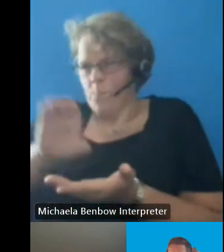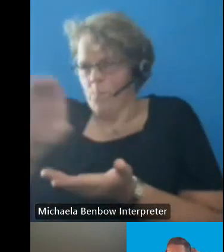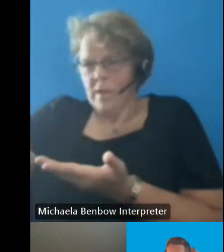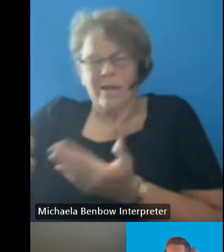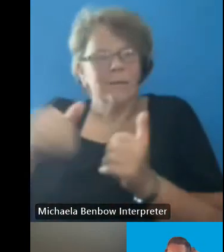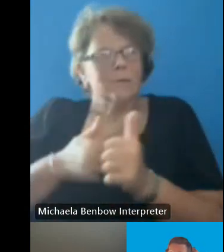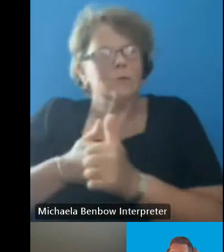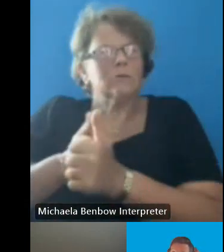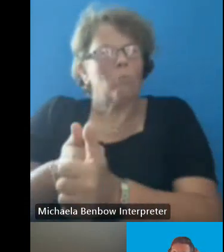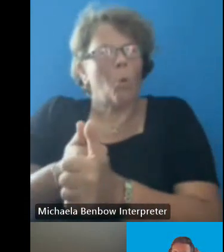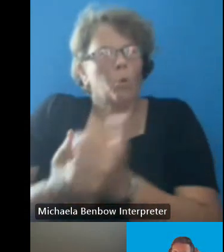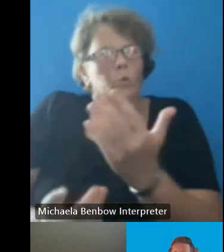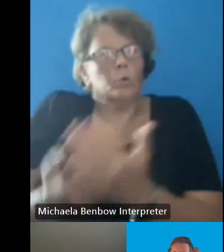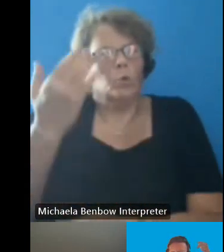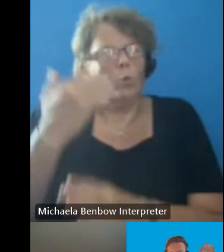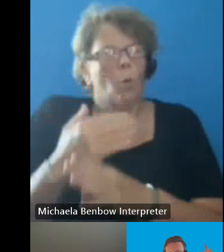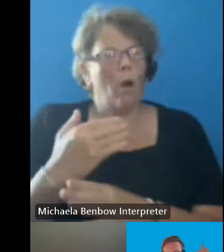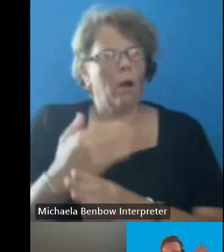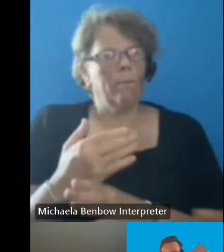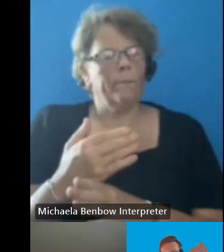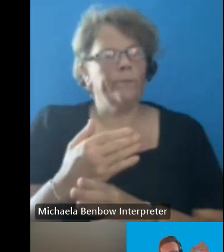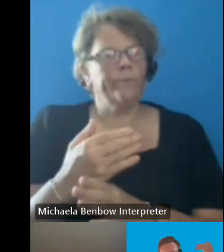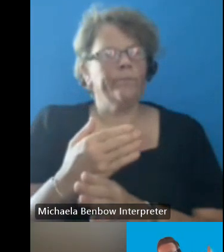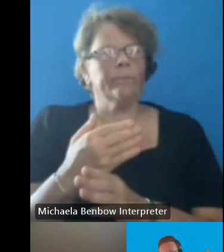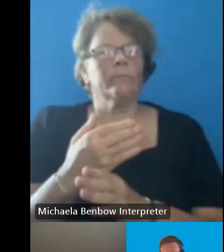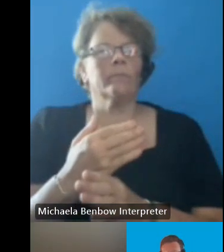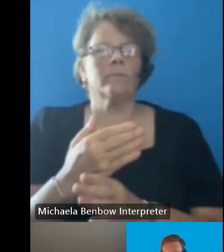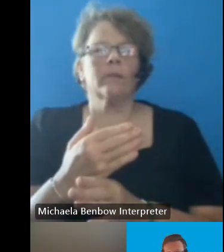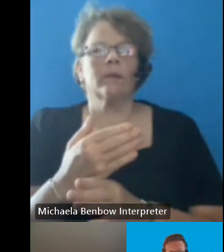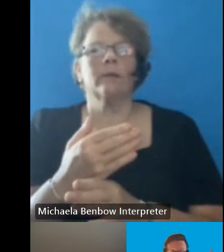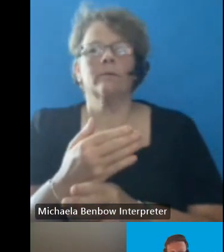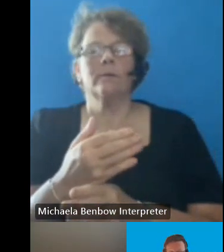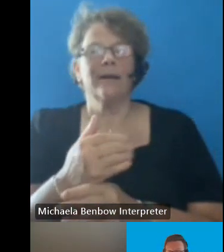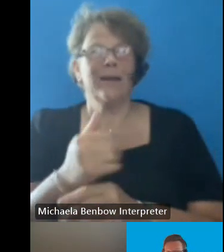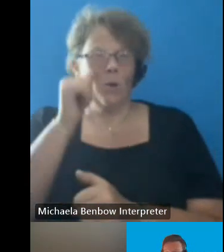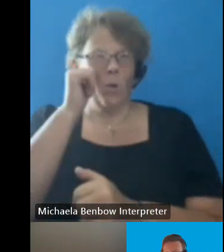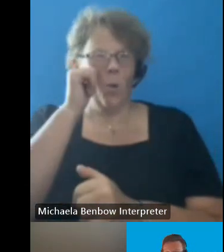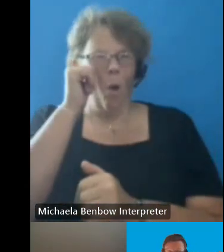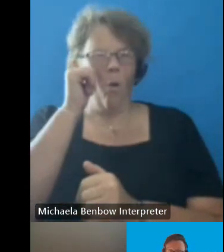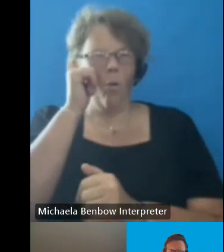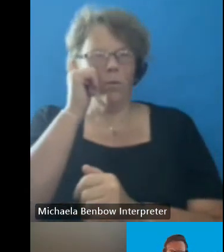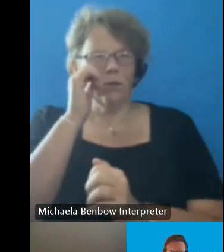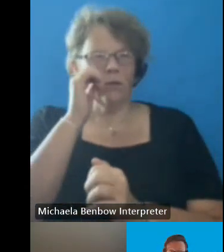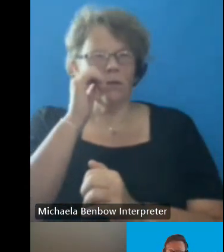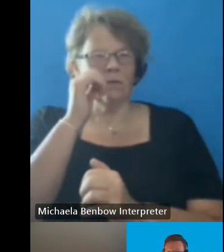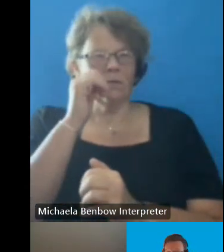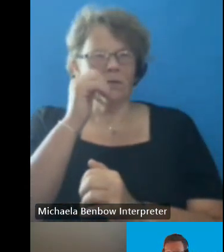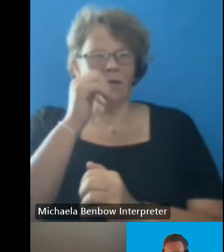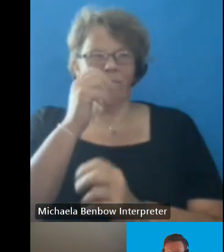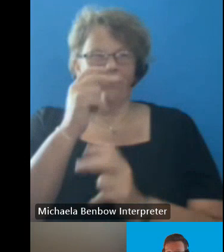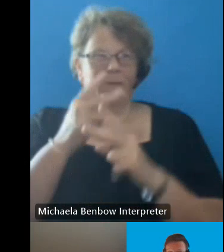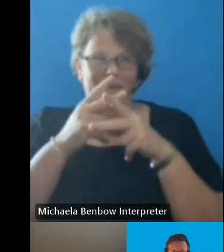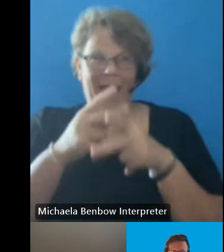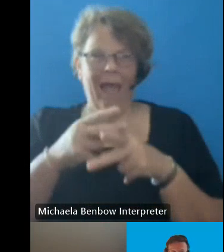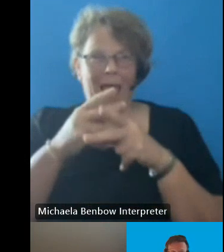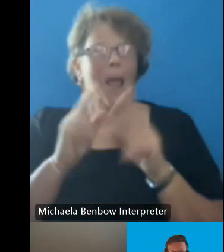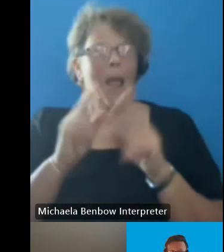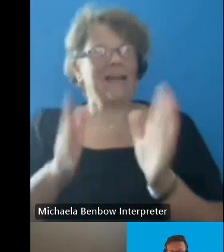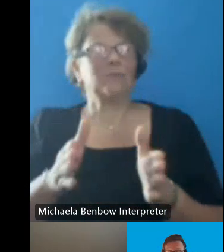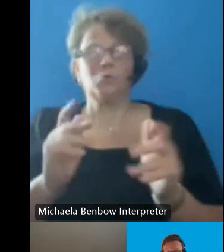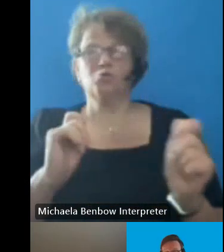support that new workforce. And we also know there's a big structural change in the nature of care that we deliver. So,